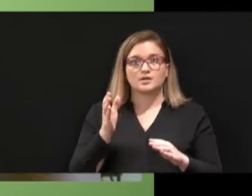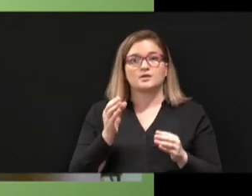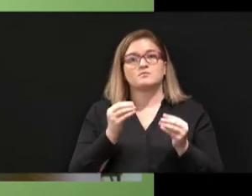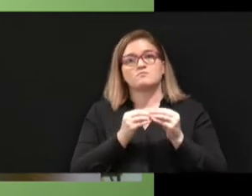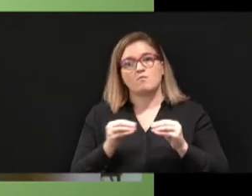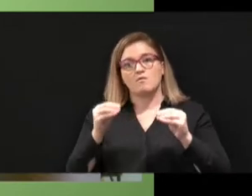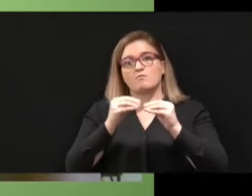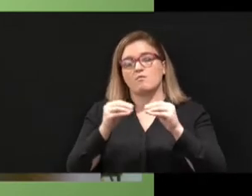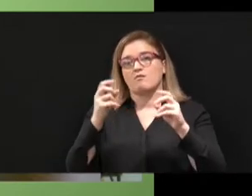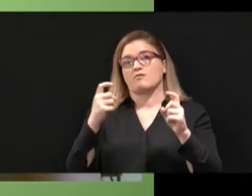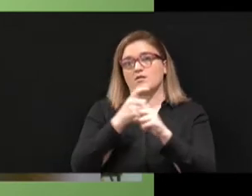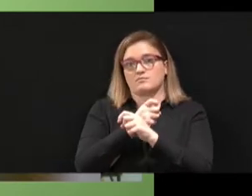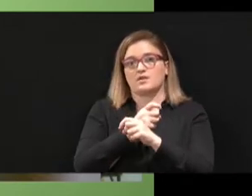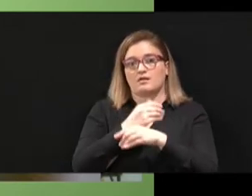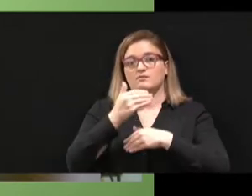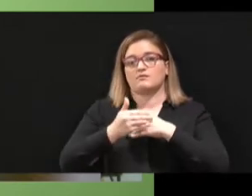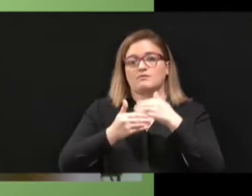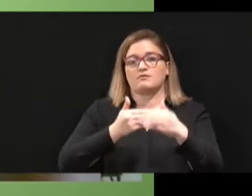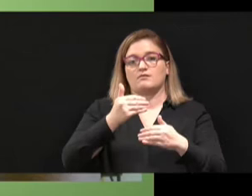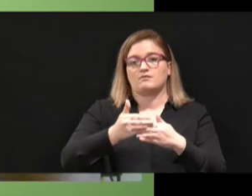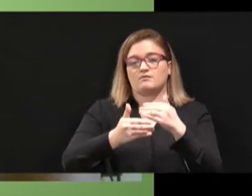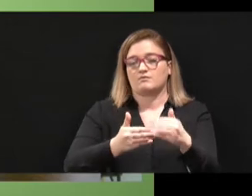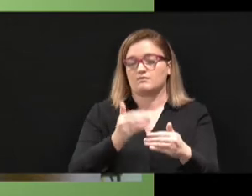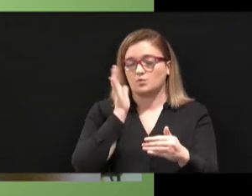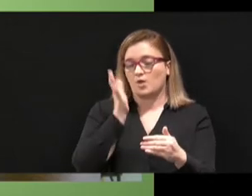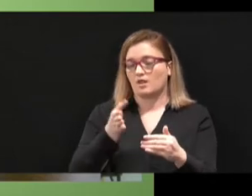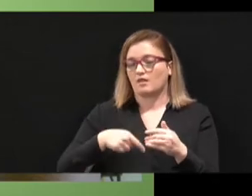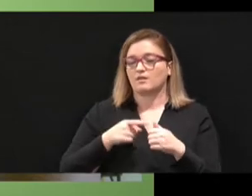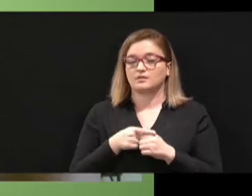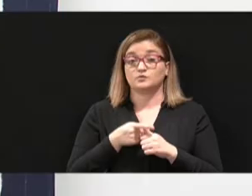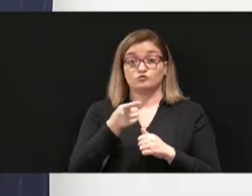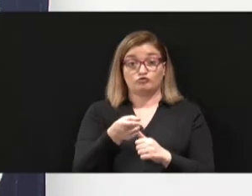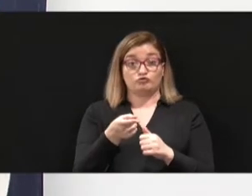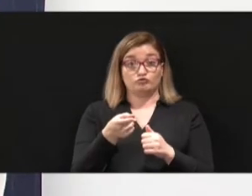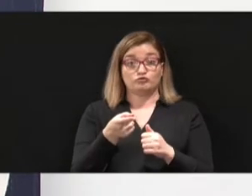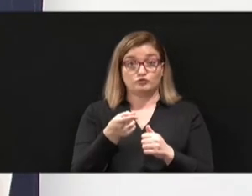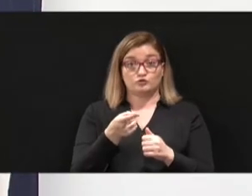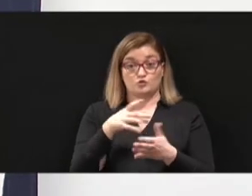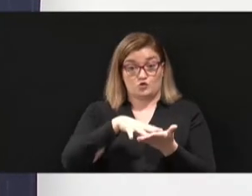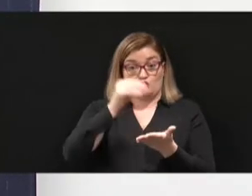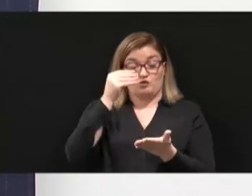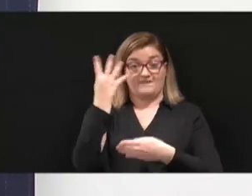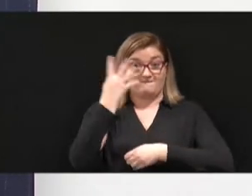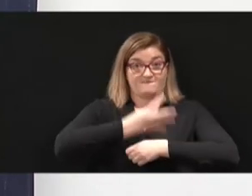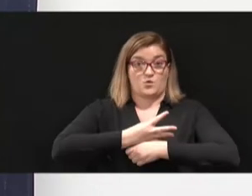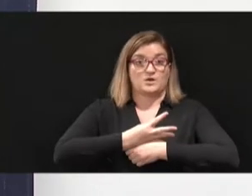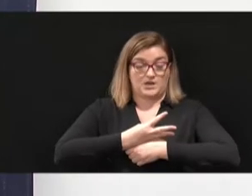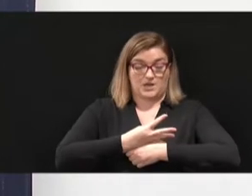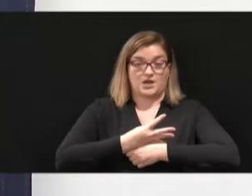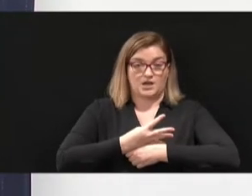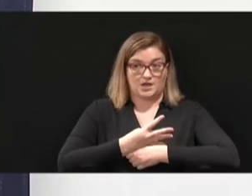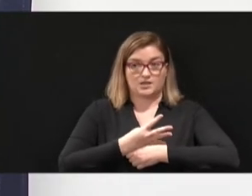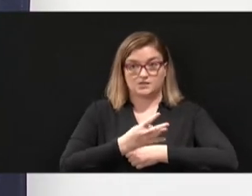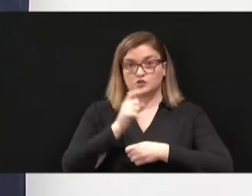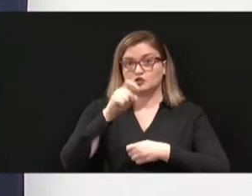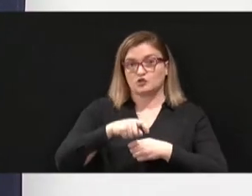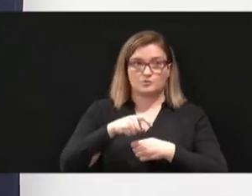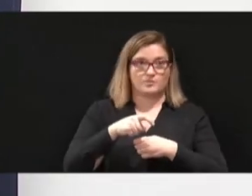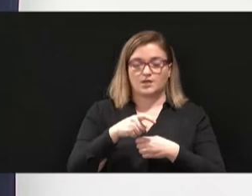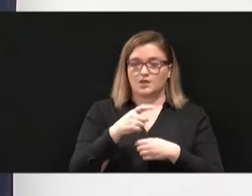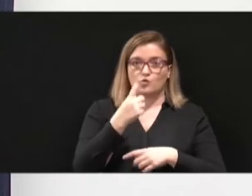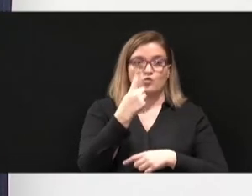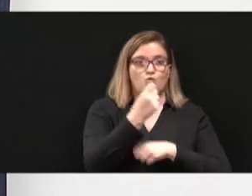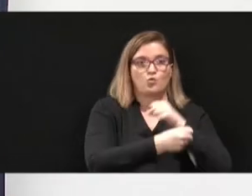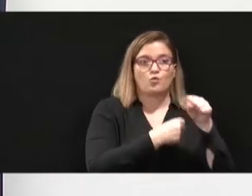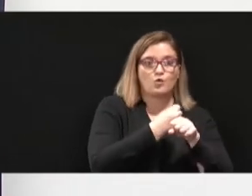complex as we go through the week. And what I want to say is, what you're learning in 4 days could be well over a year or